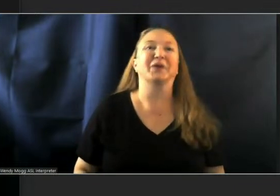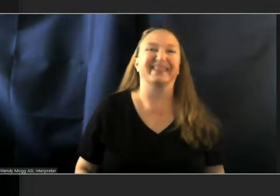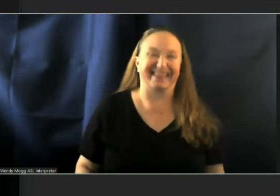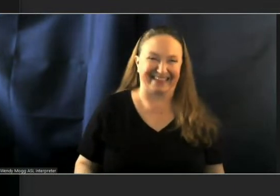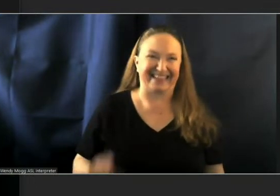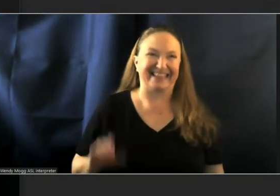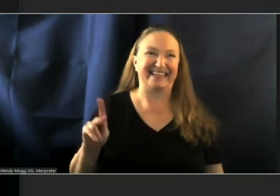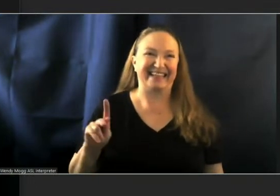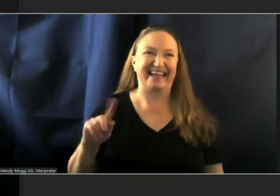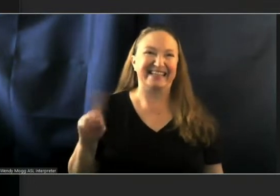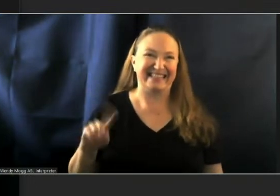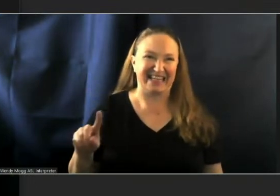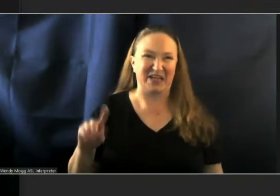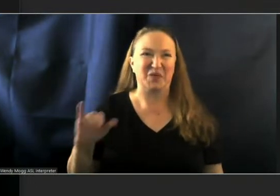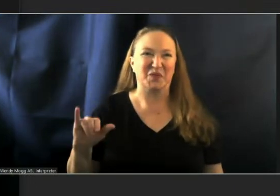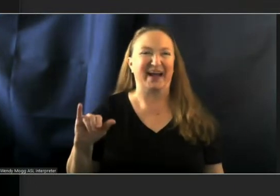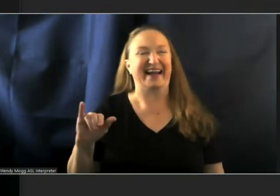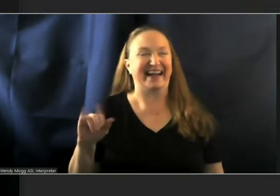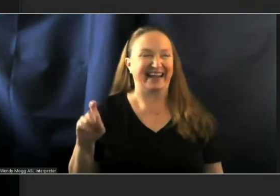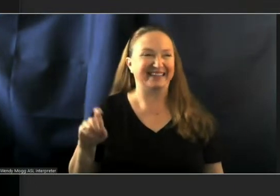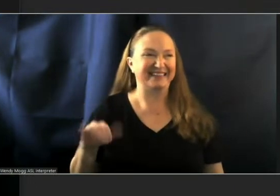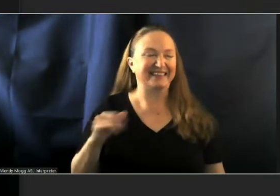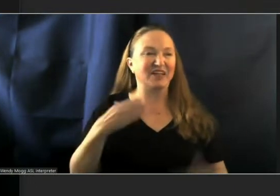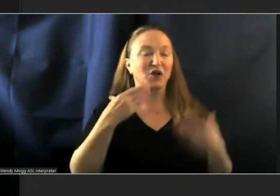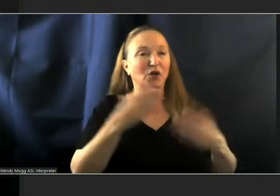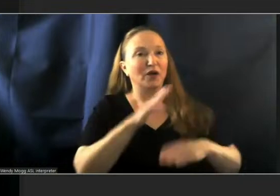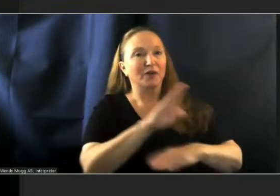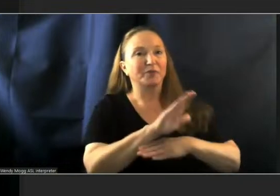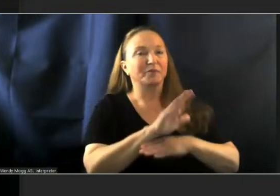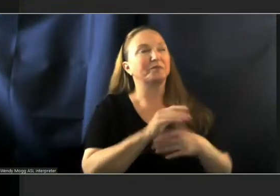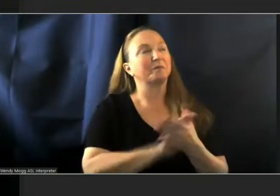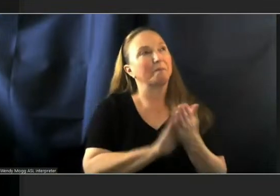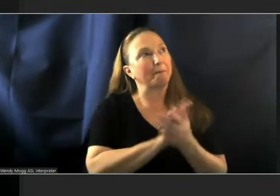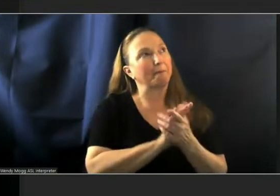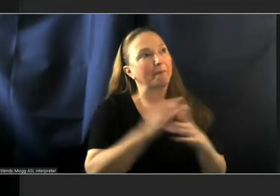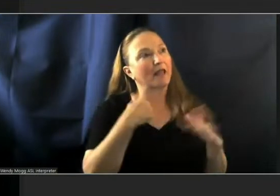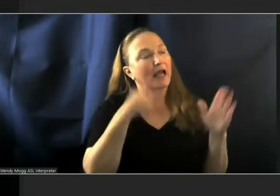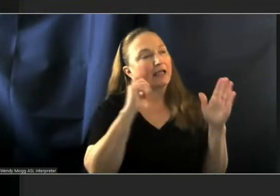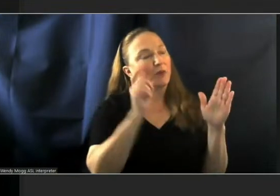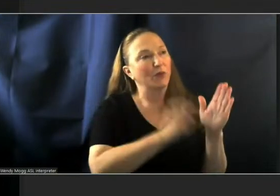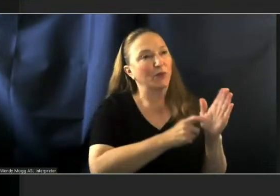Hi, good afternoon. I noticed that in the